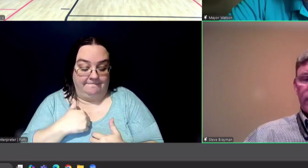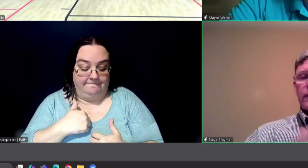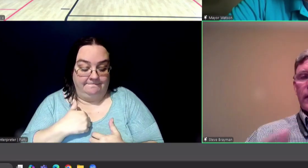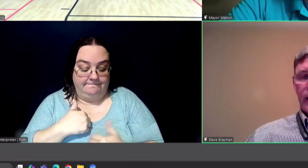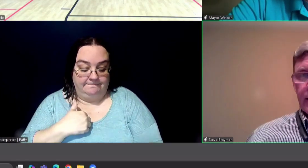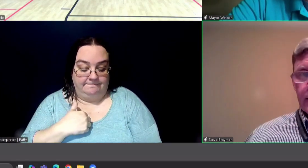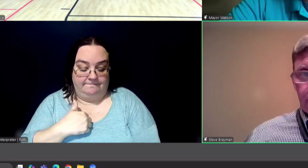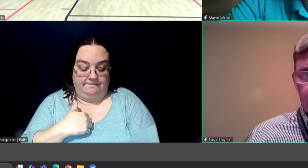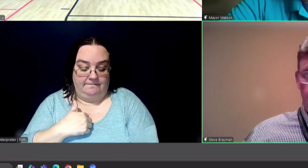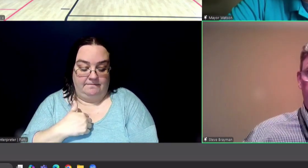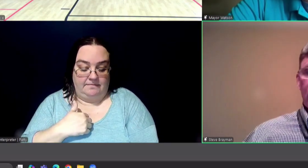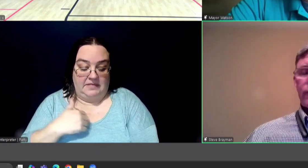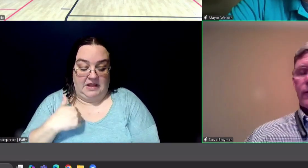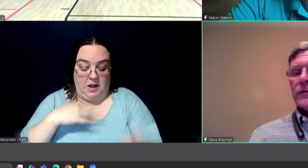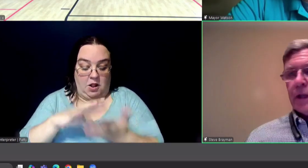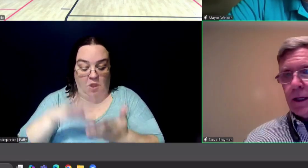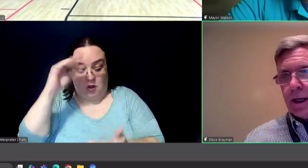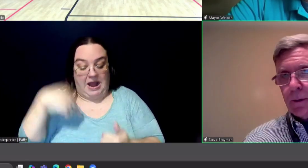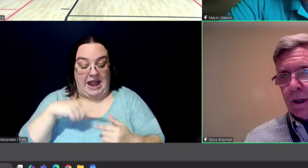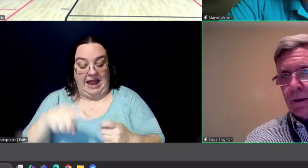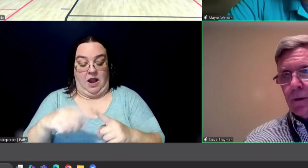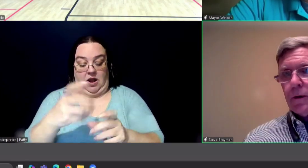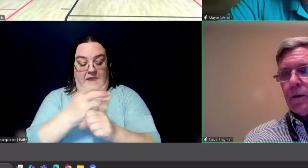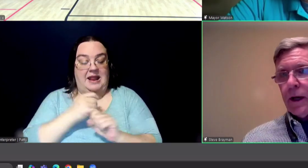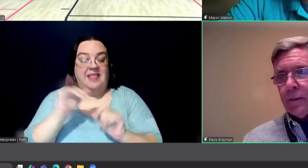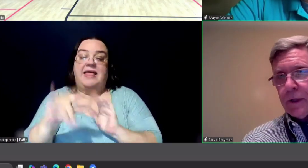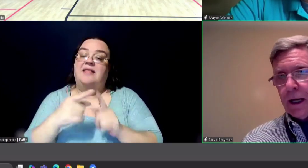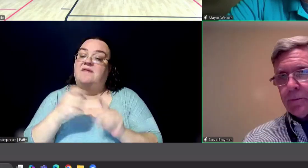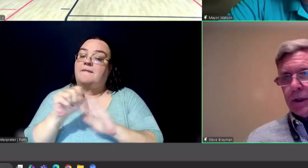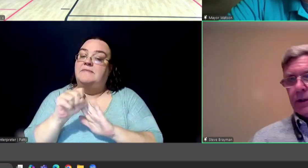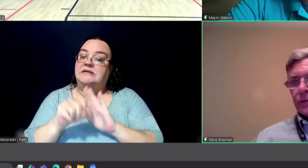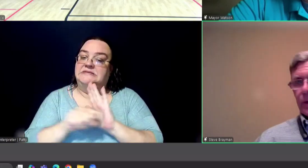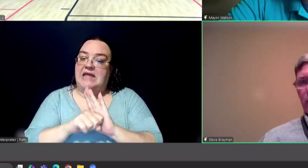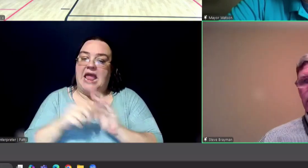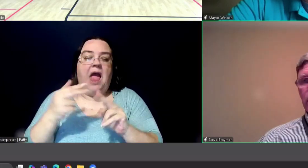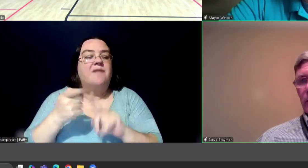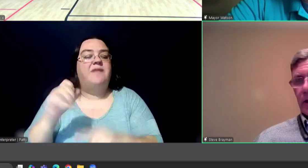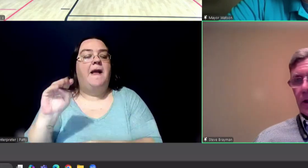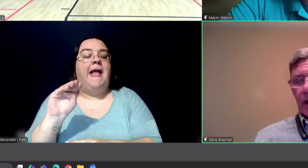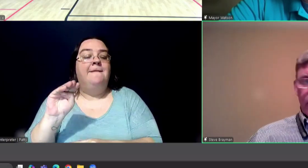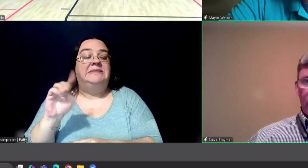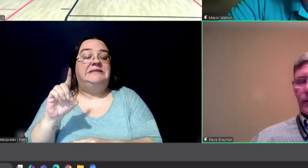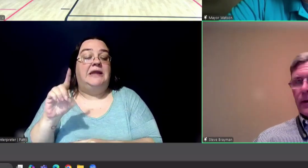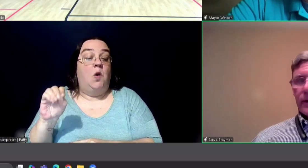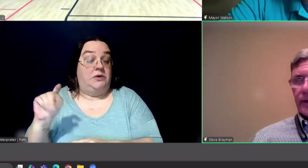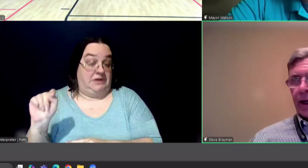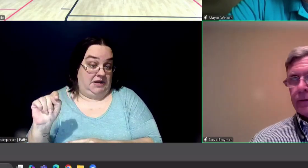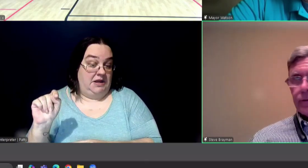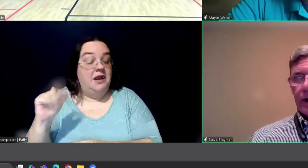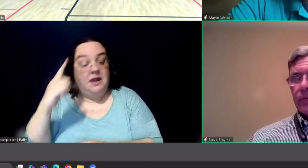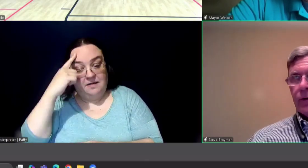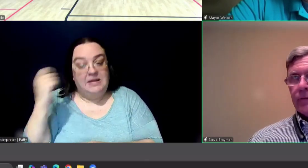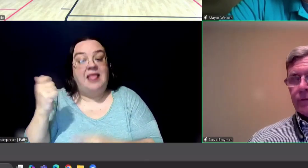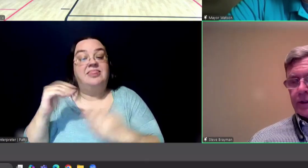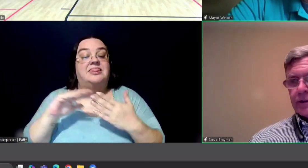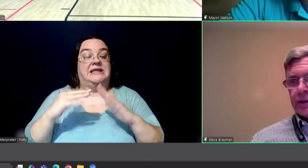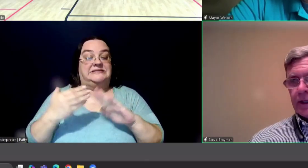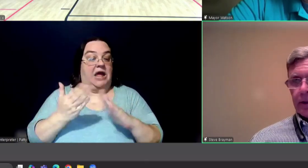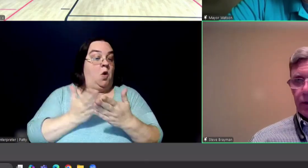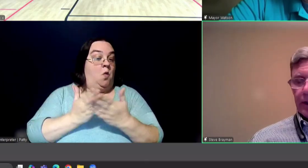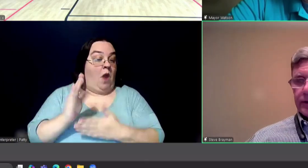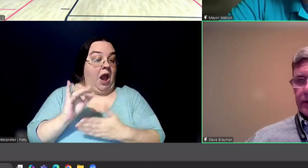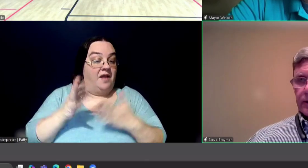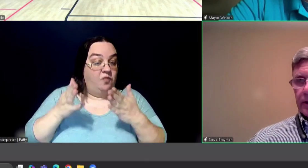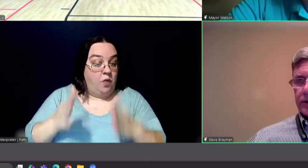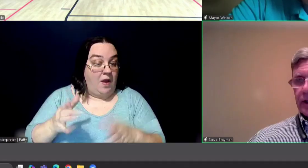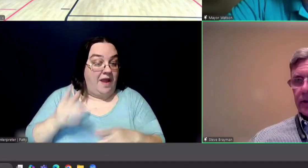I learned that I needed to obtain was from State Highway or MDOT, because we are going to be, the town's right of way for